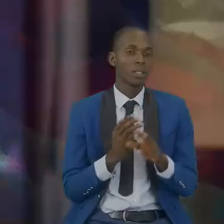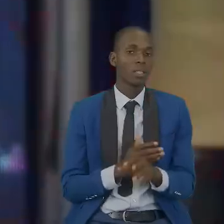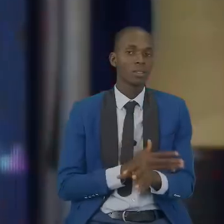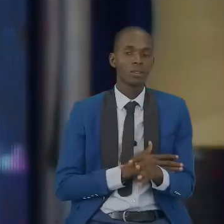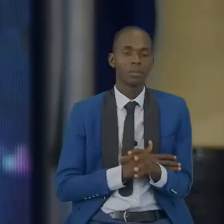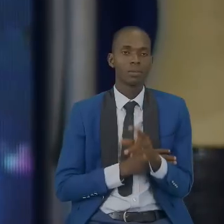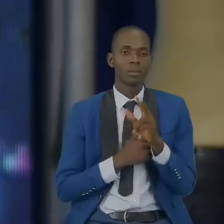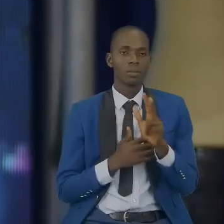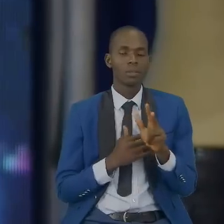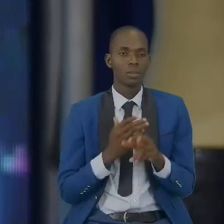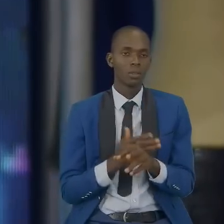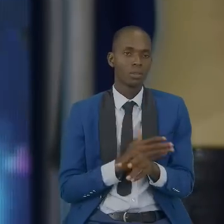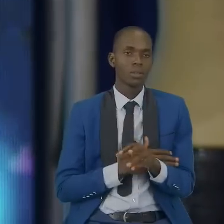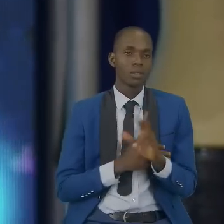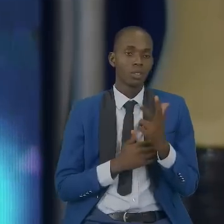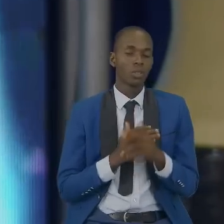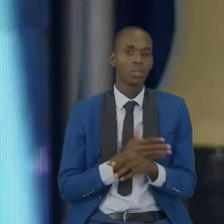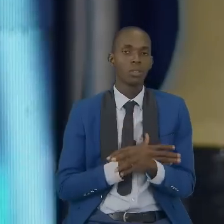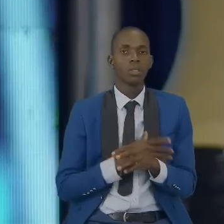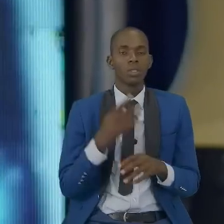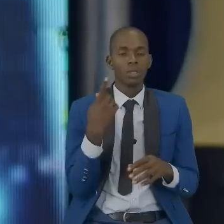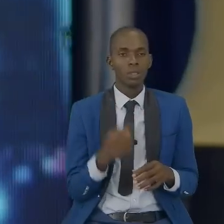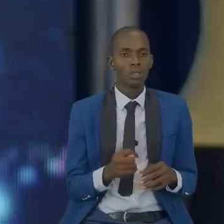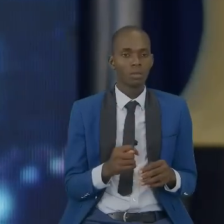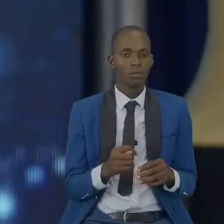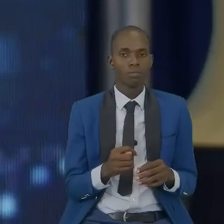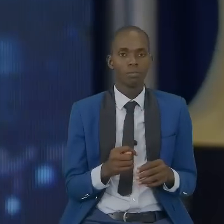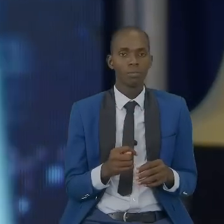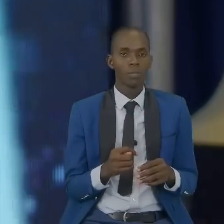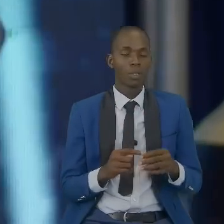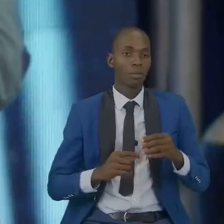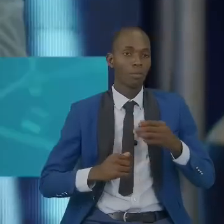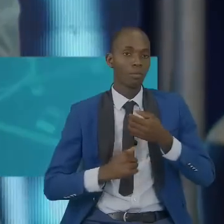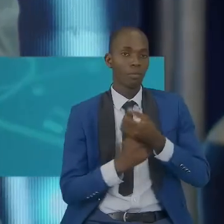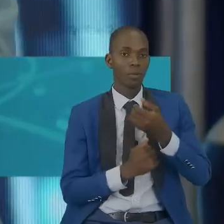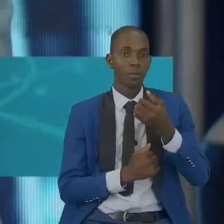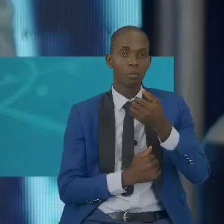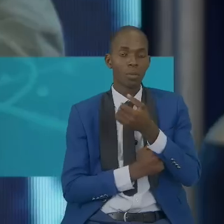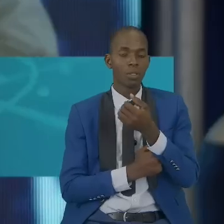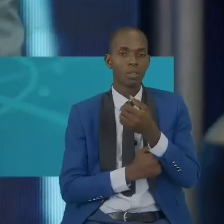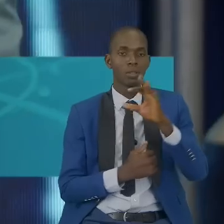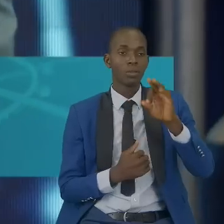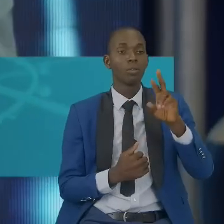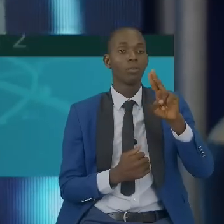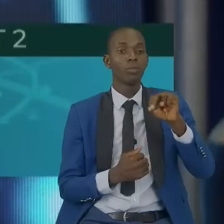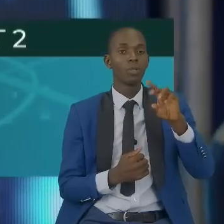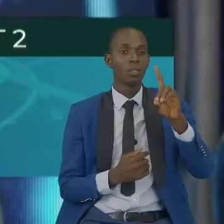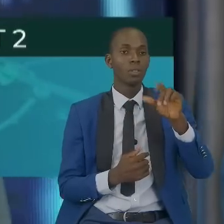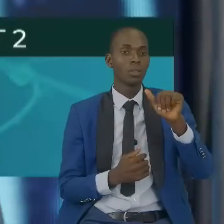three is the fundamental sufficiency of surpassing